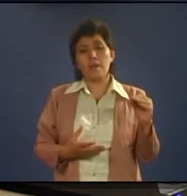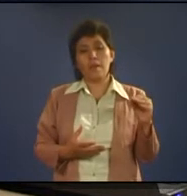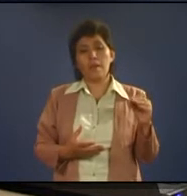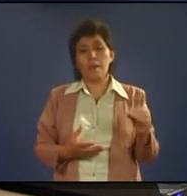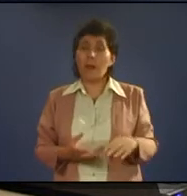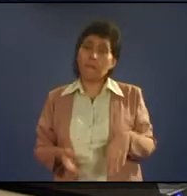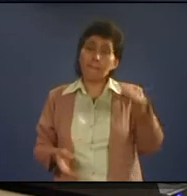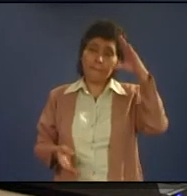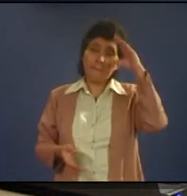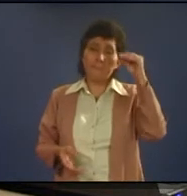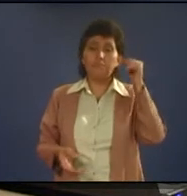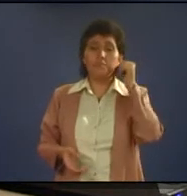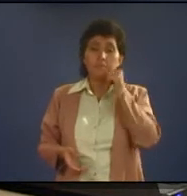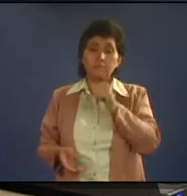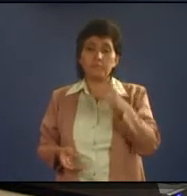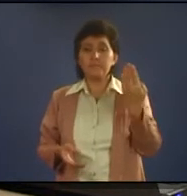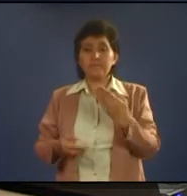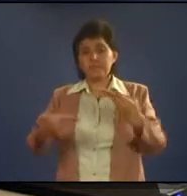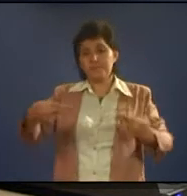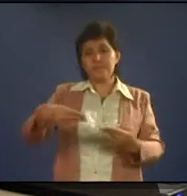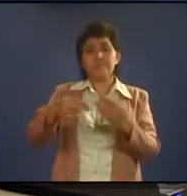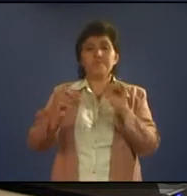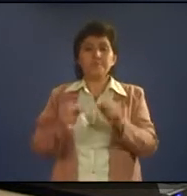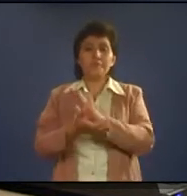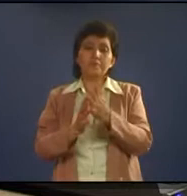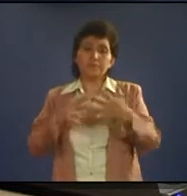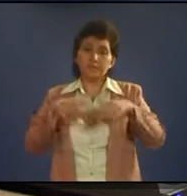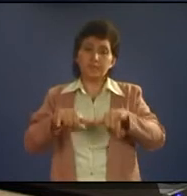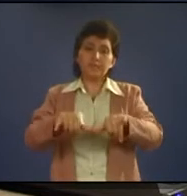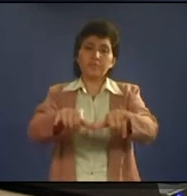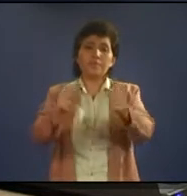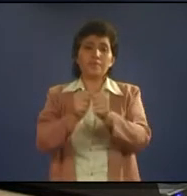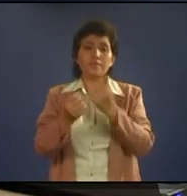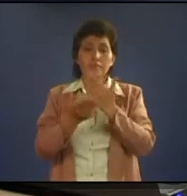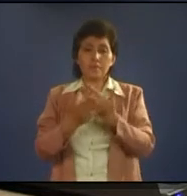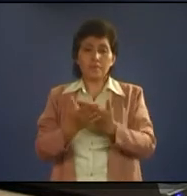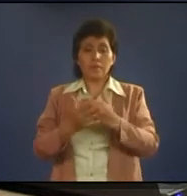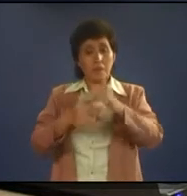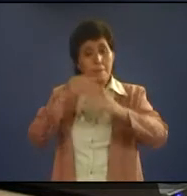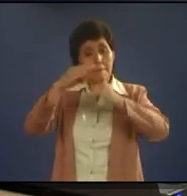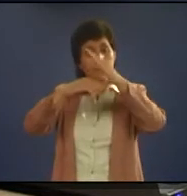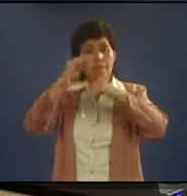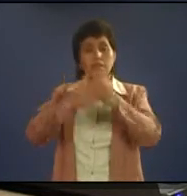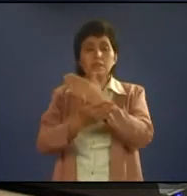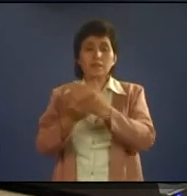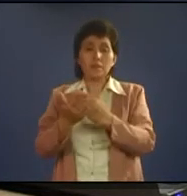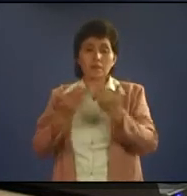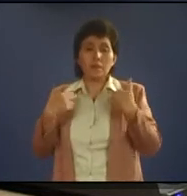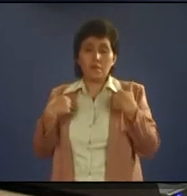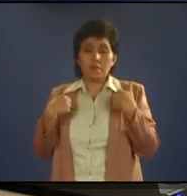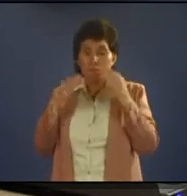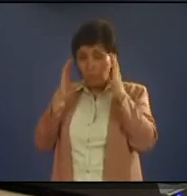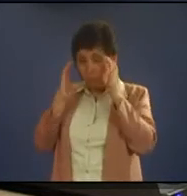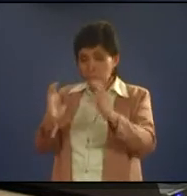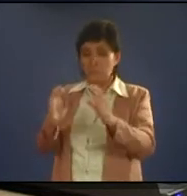you want to just engage in the relationship building. Some people, you have concert. Your concert is not to do homework. Now,